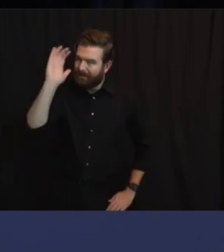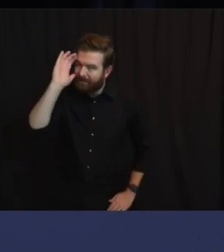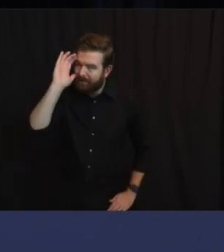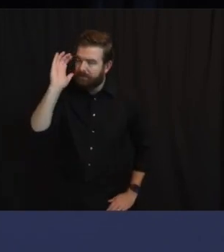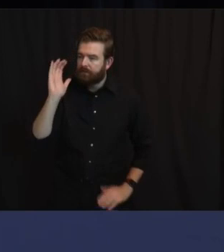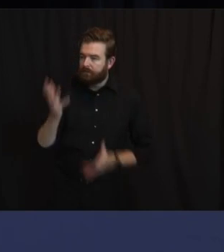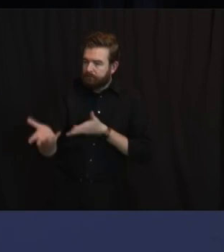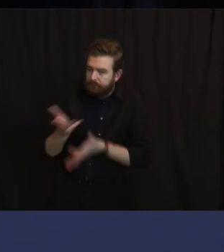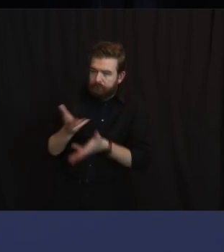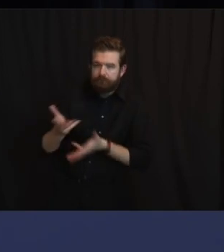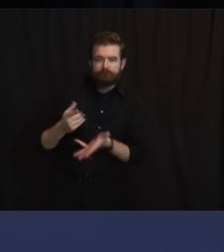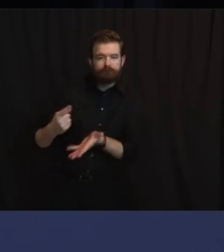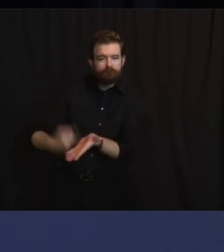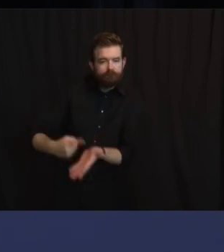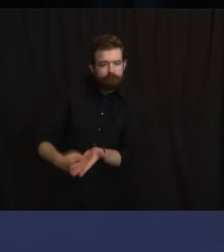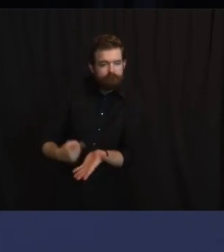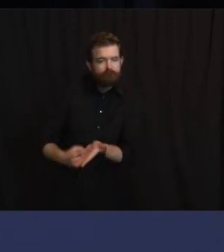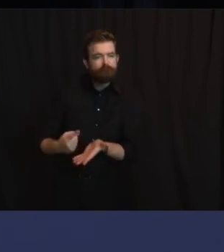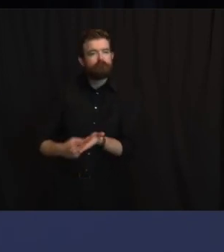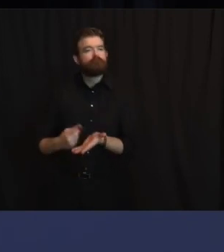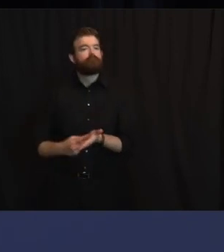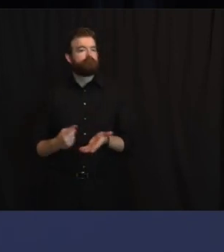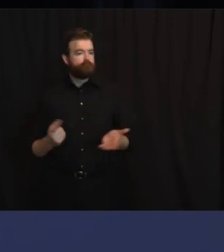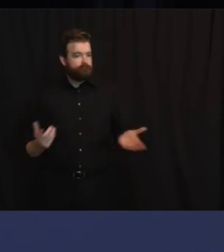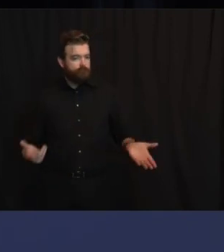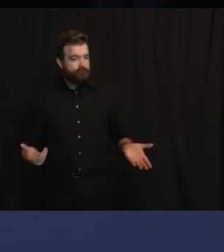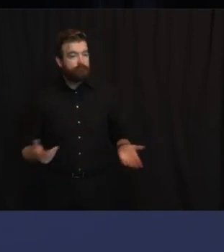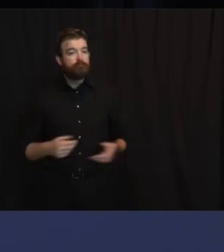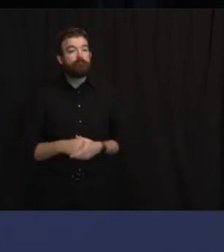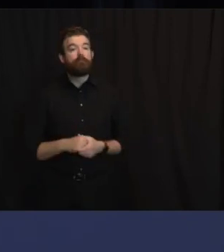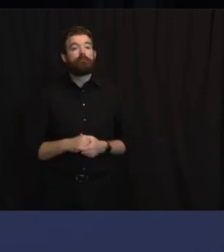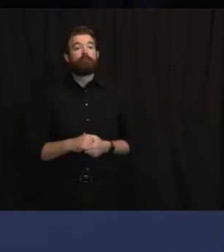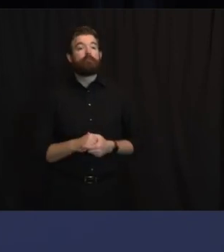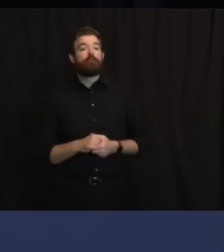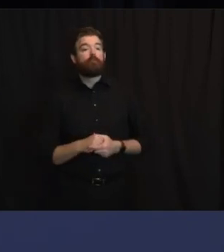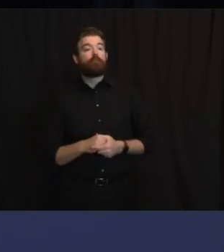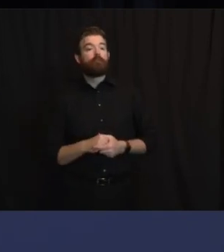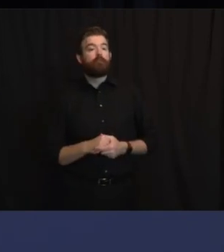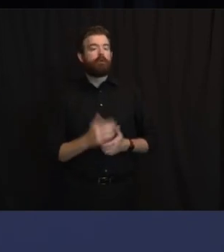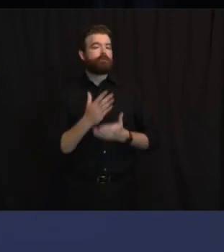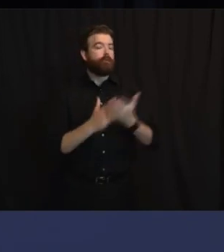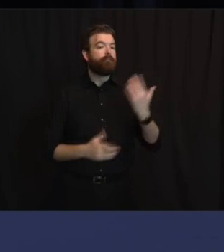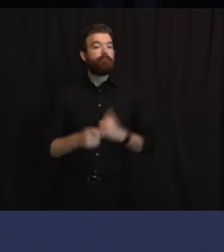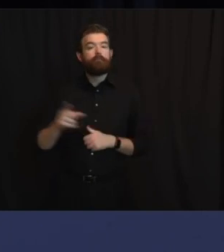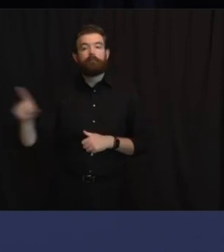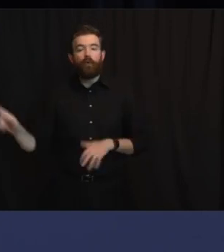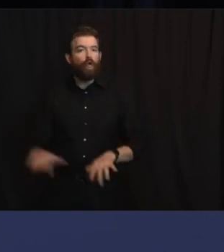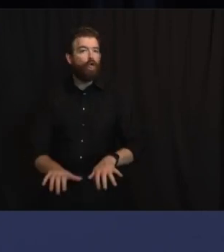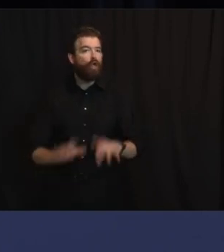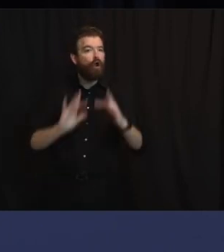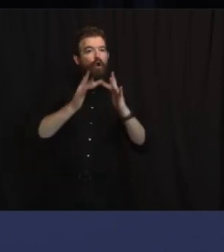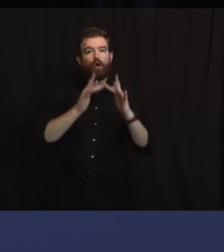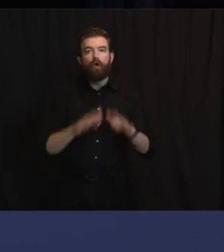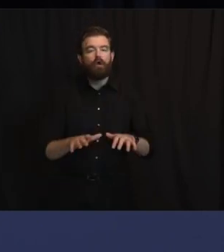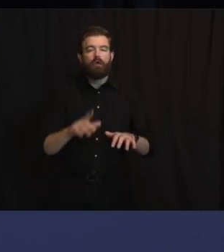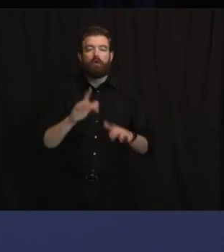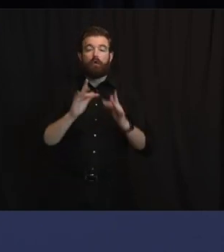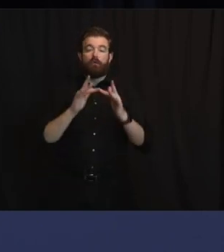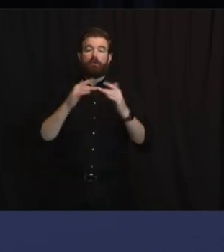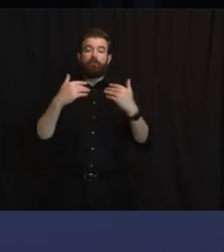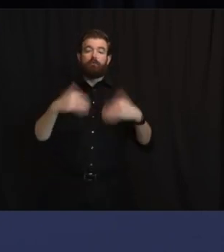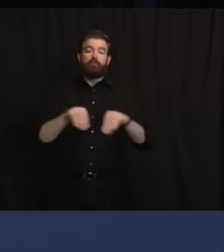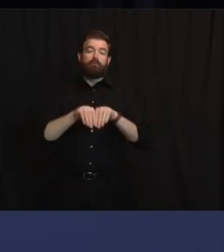their information from the internet, and there's a number of myths on the internet around particularly the